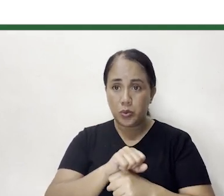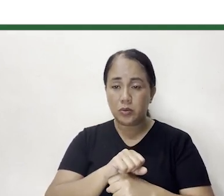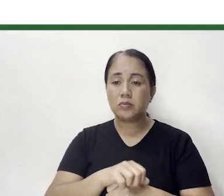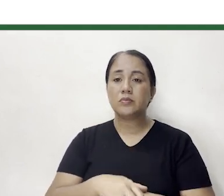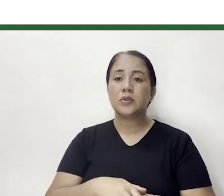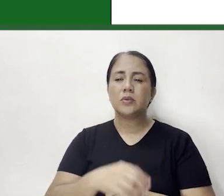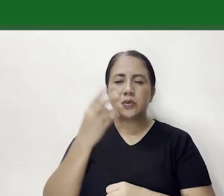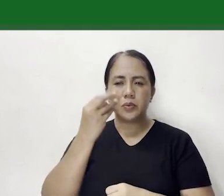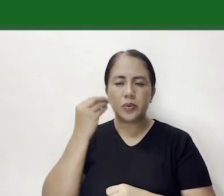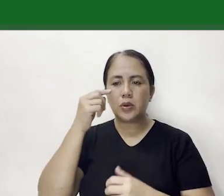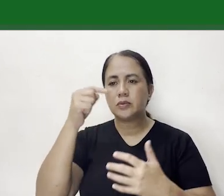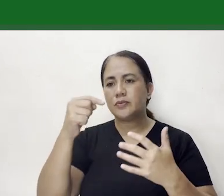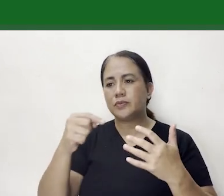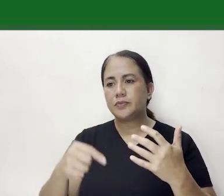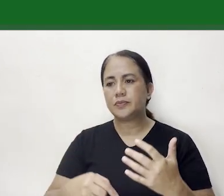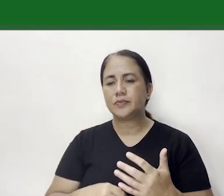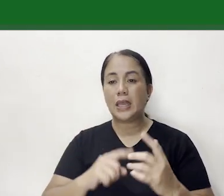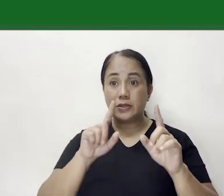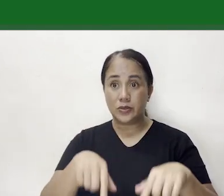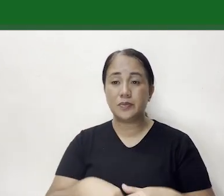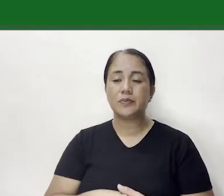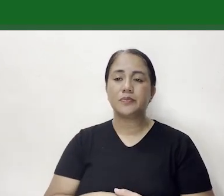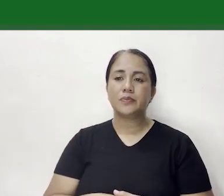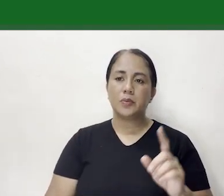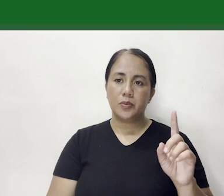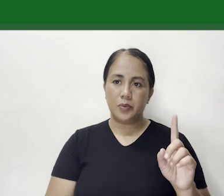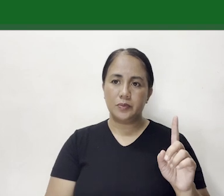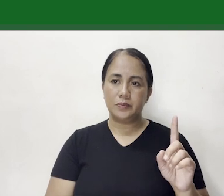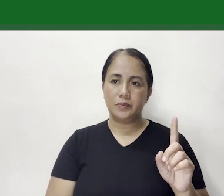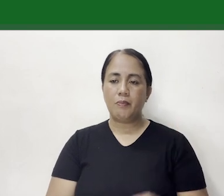work, please reflect and answer the following.